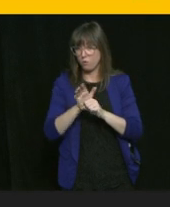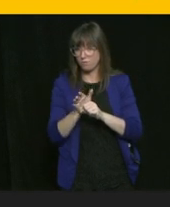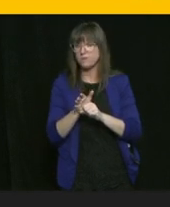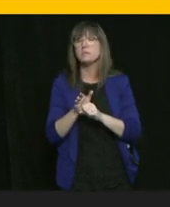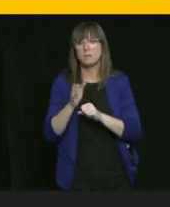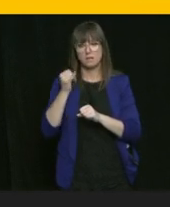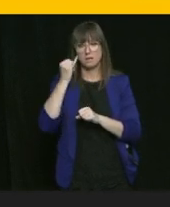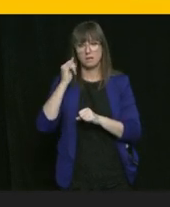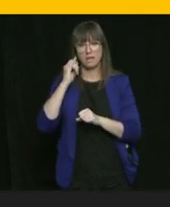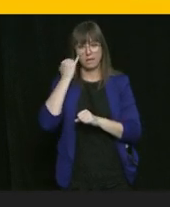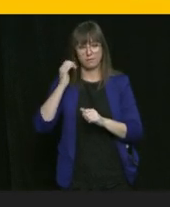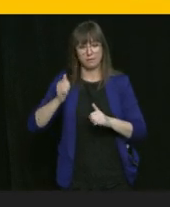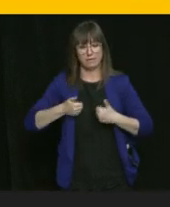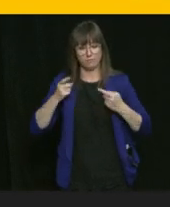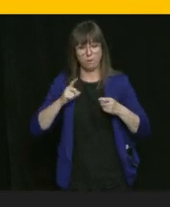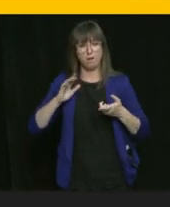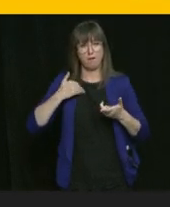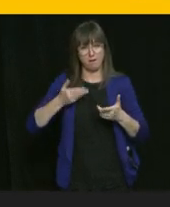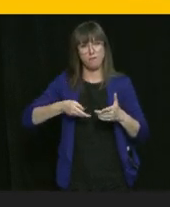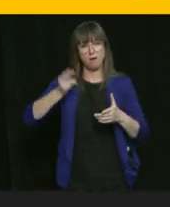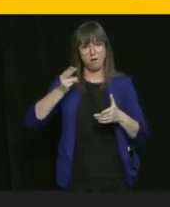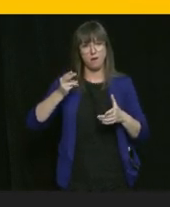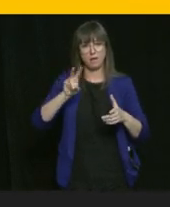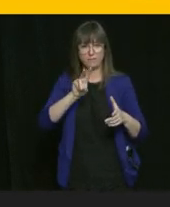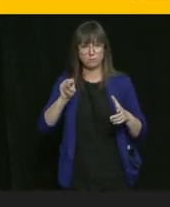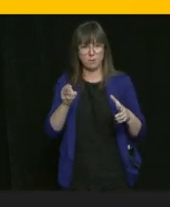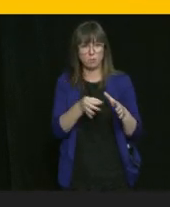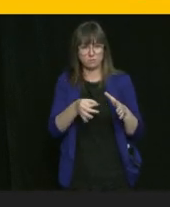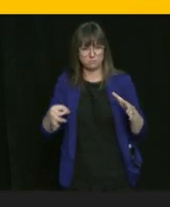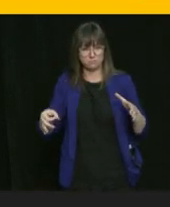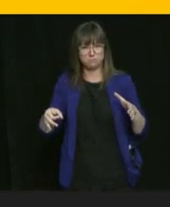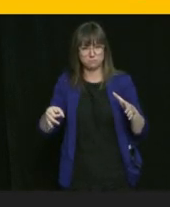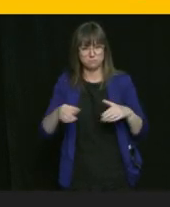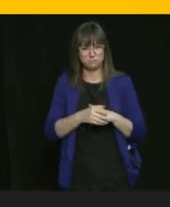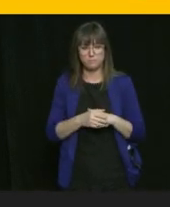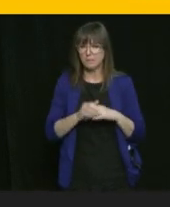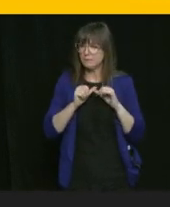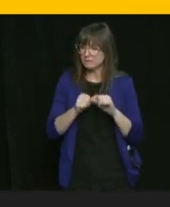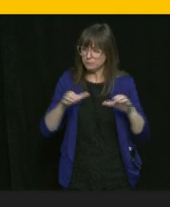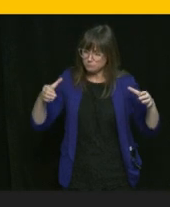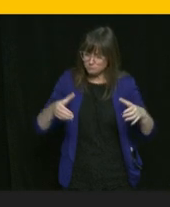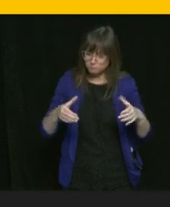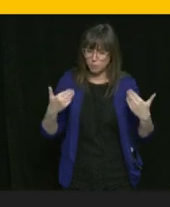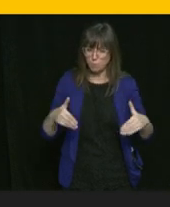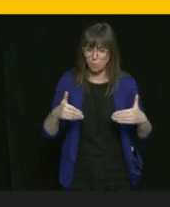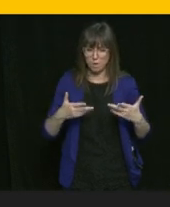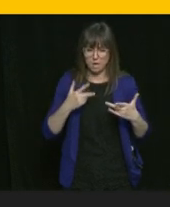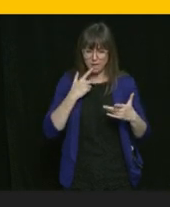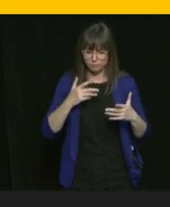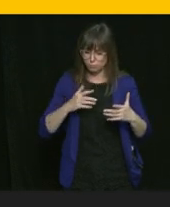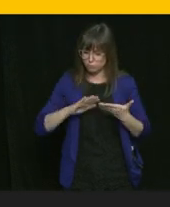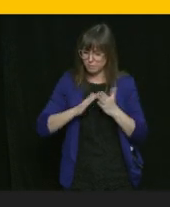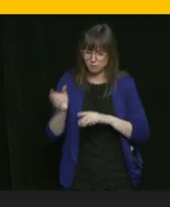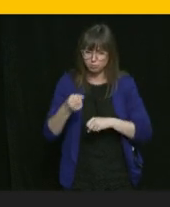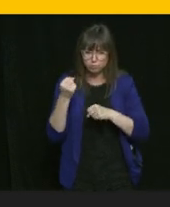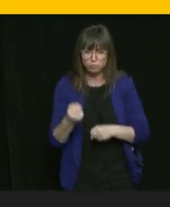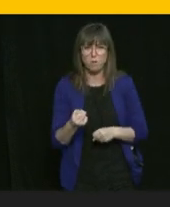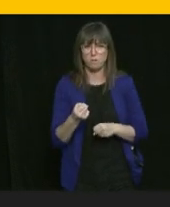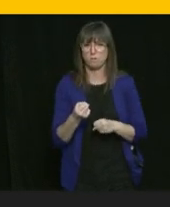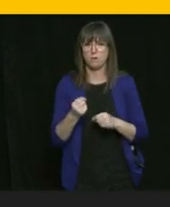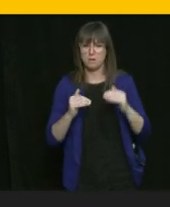higher proportion of visible minorities. We need to continue to come together to address, build resilience, and eliminate